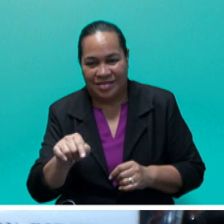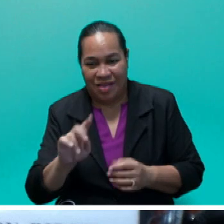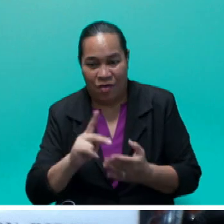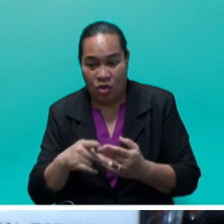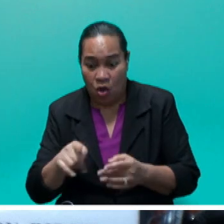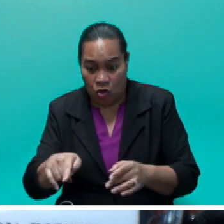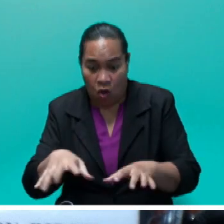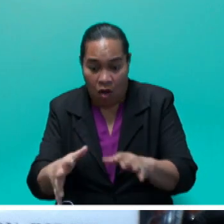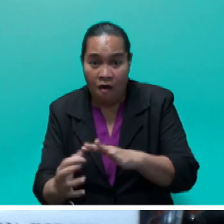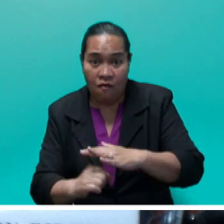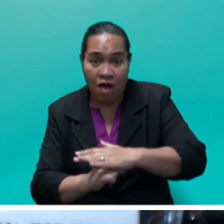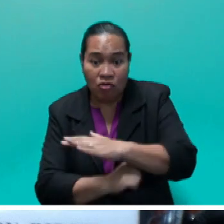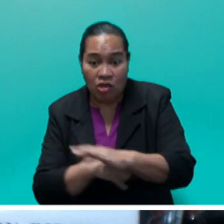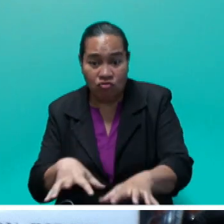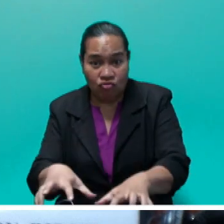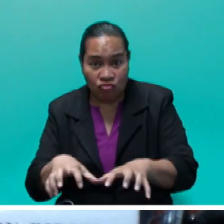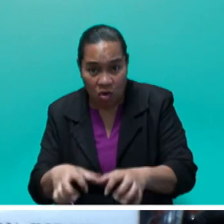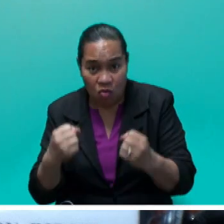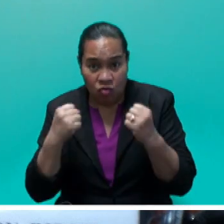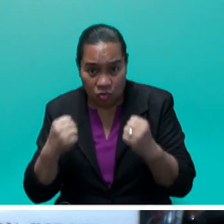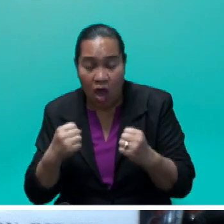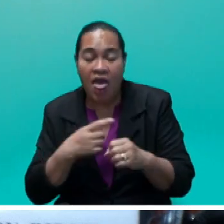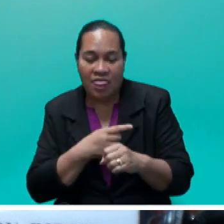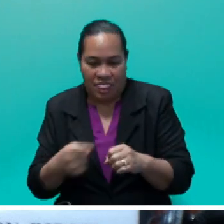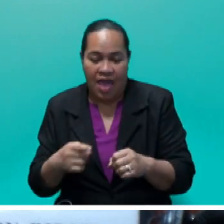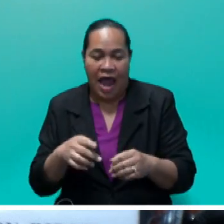is compact before we carried out